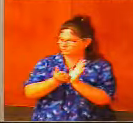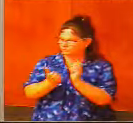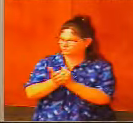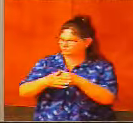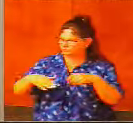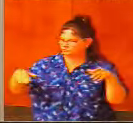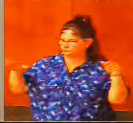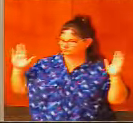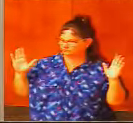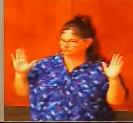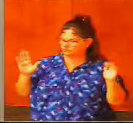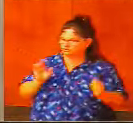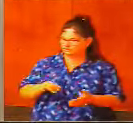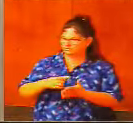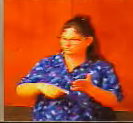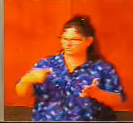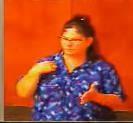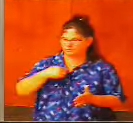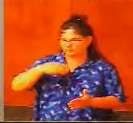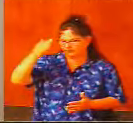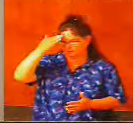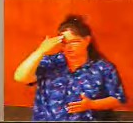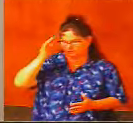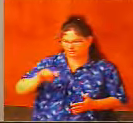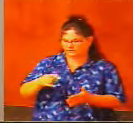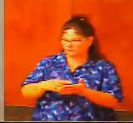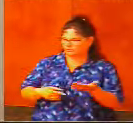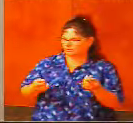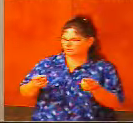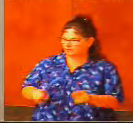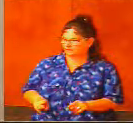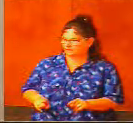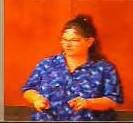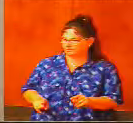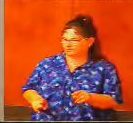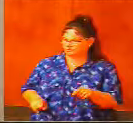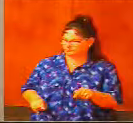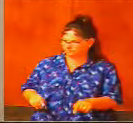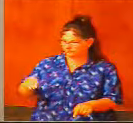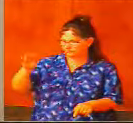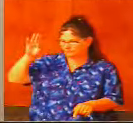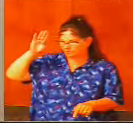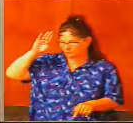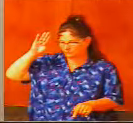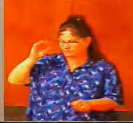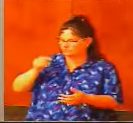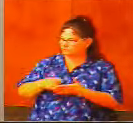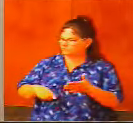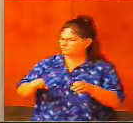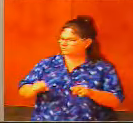Well, that's what we know. That's what happened to Barabbas. What can we learn?